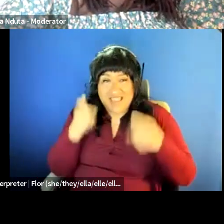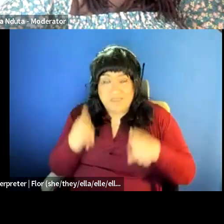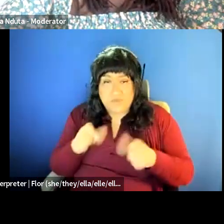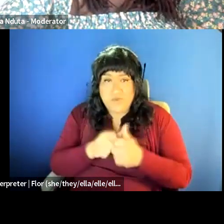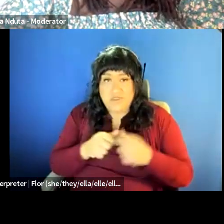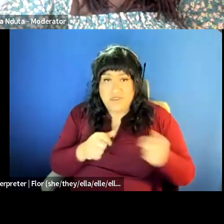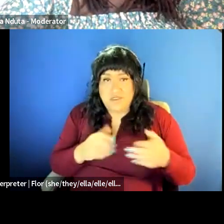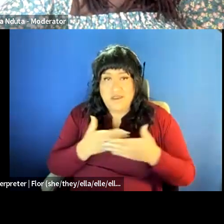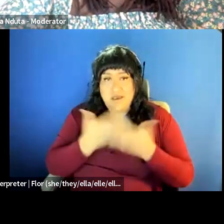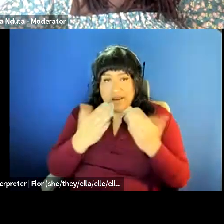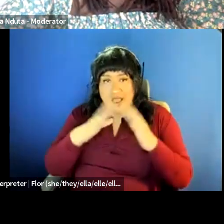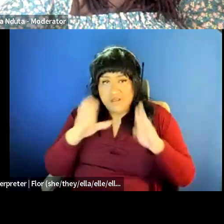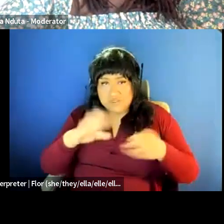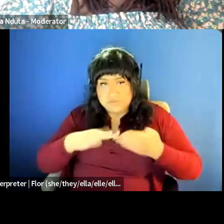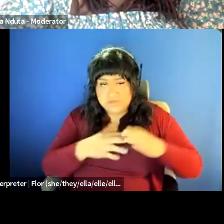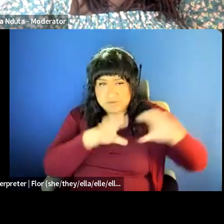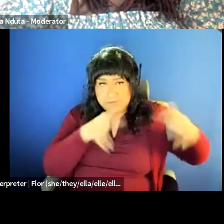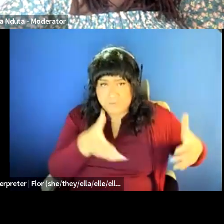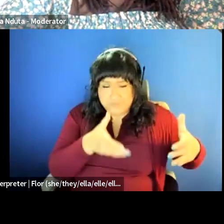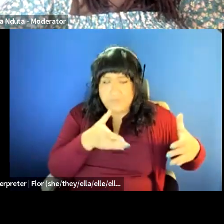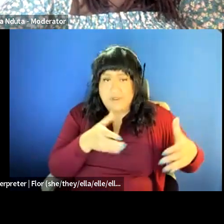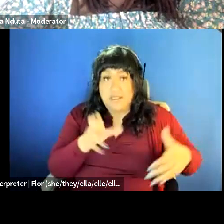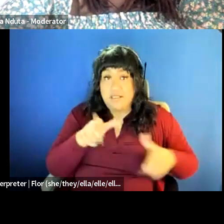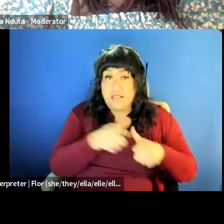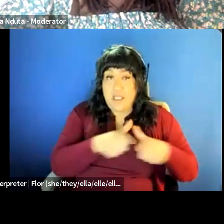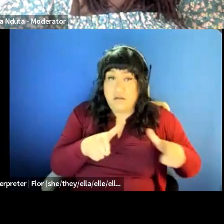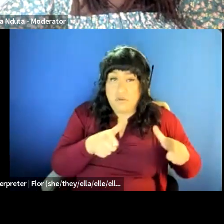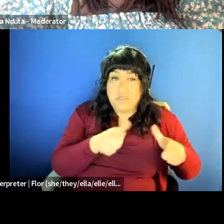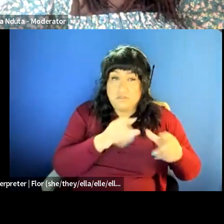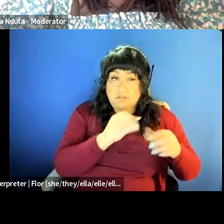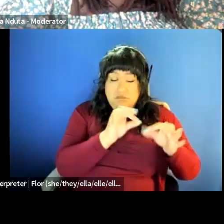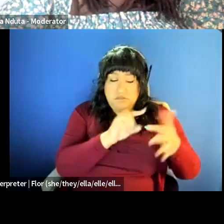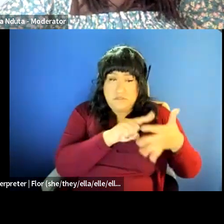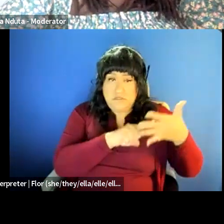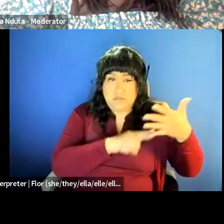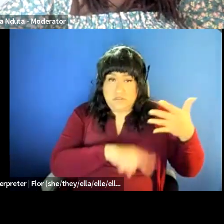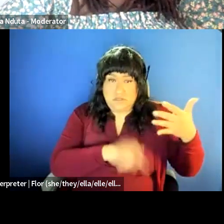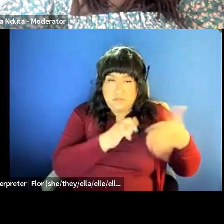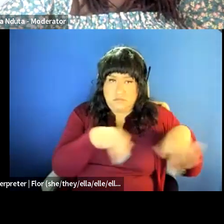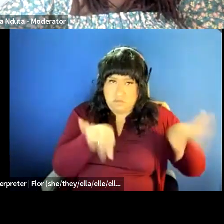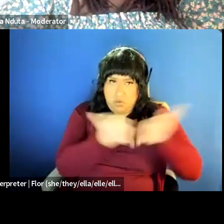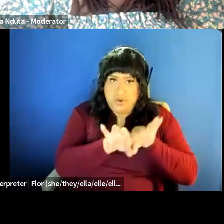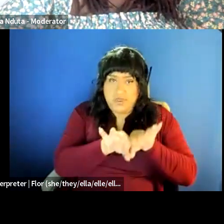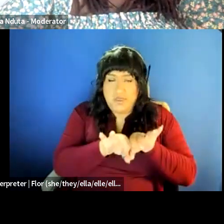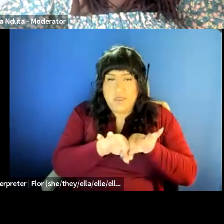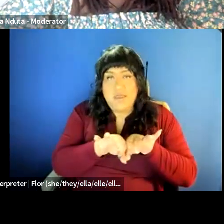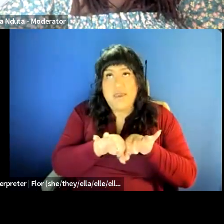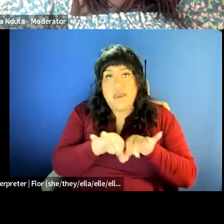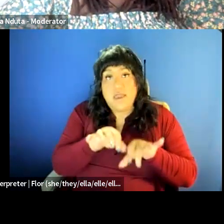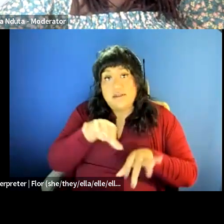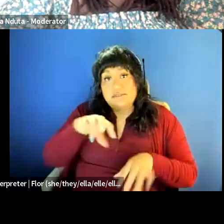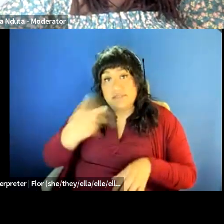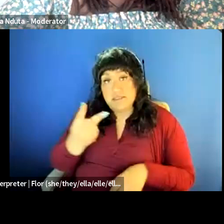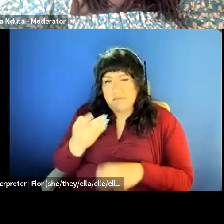The language is important. The second thing I also pointed out before I shut up is the idea